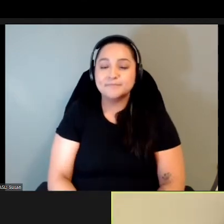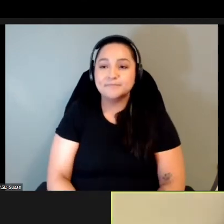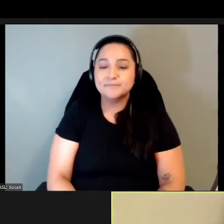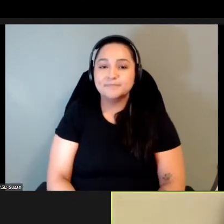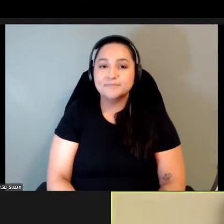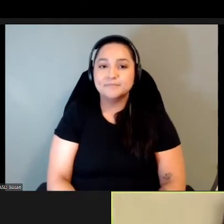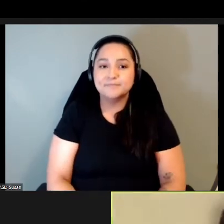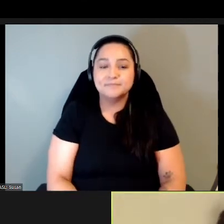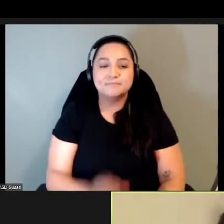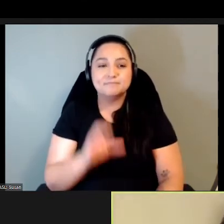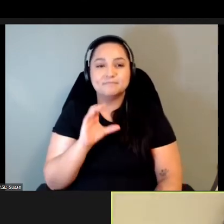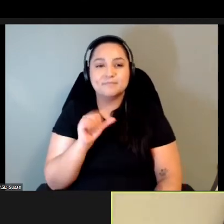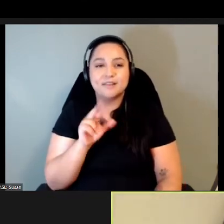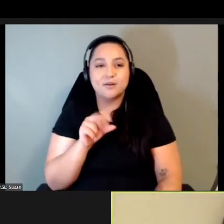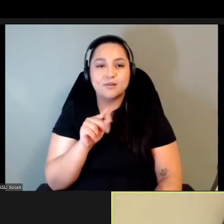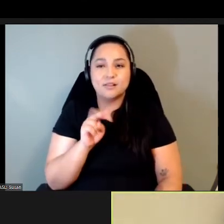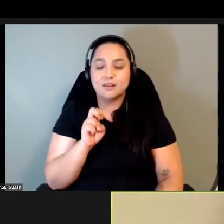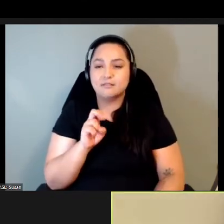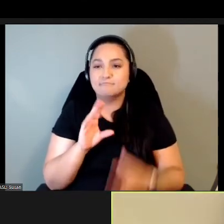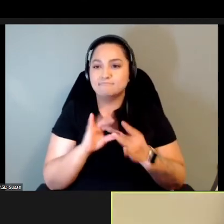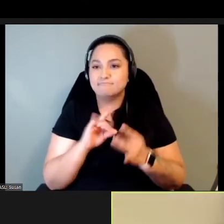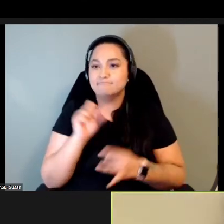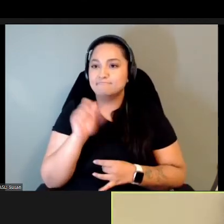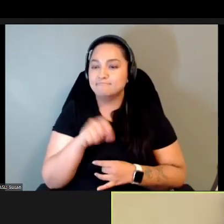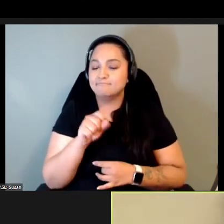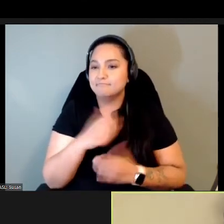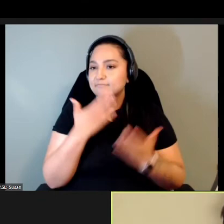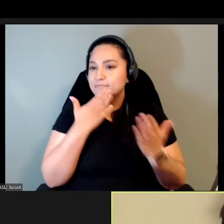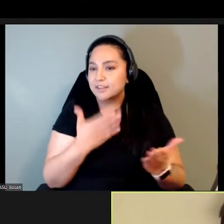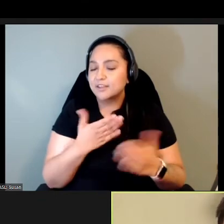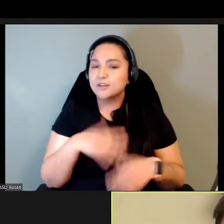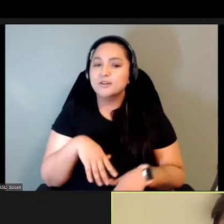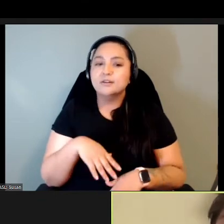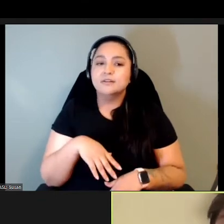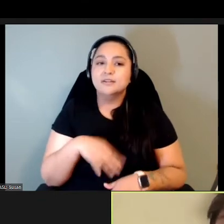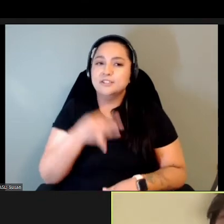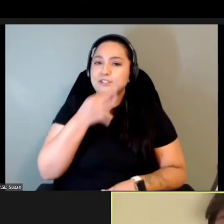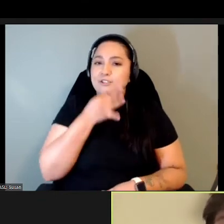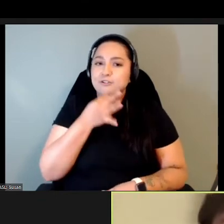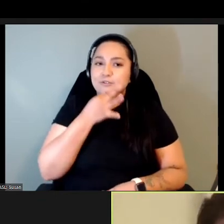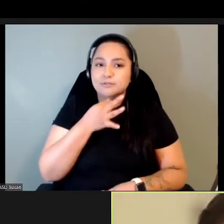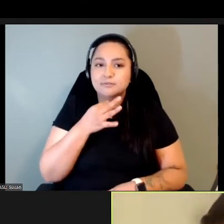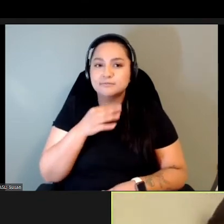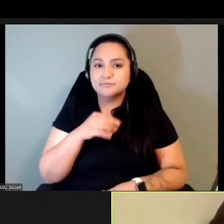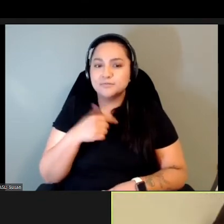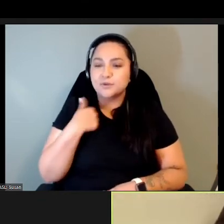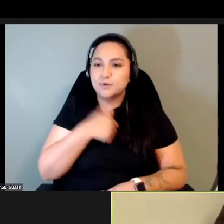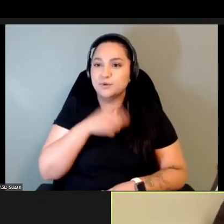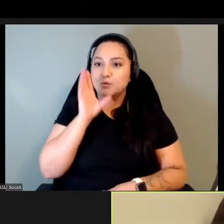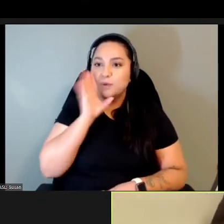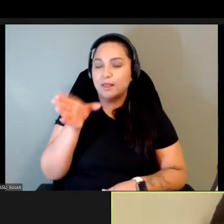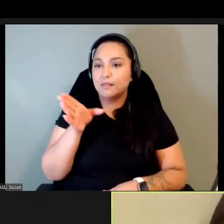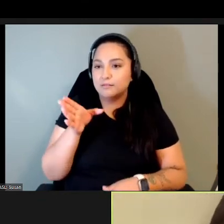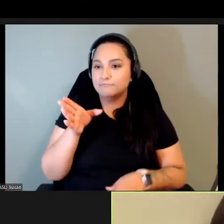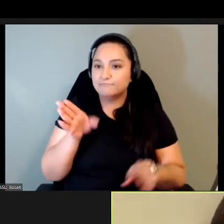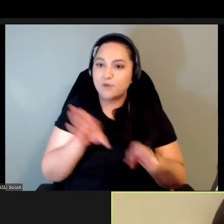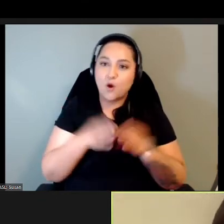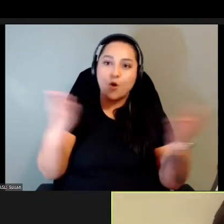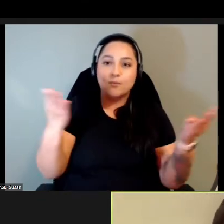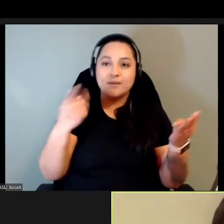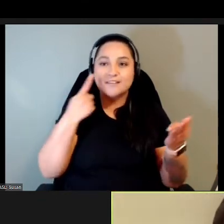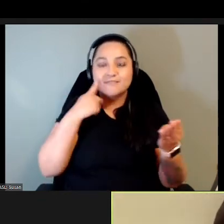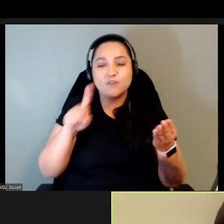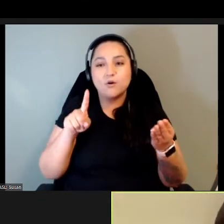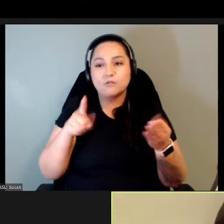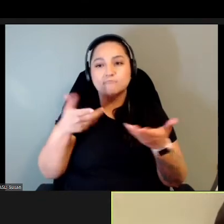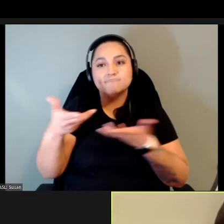Yeah, thank you so much. Soon I know we're gonna open it up for all of us to be in conversation. I